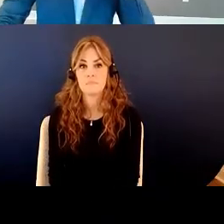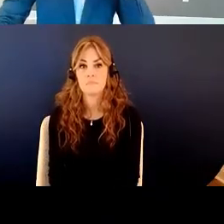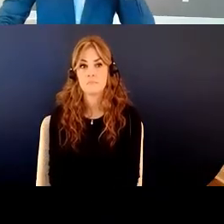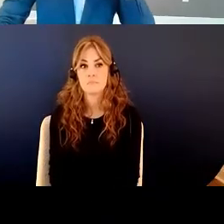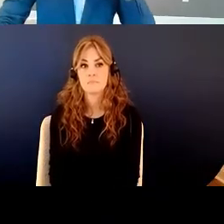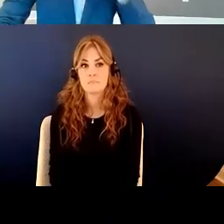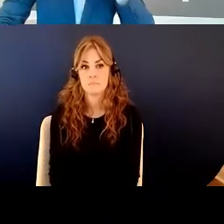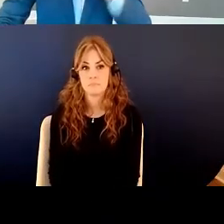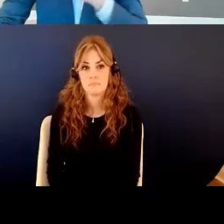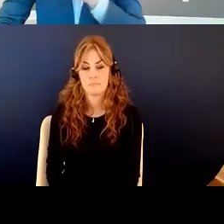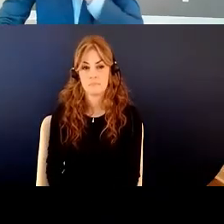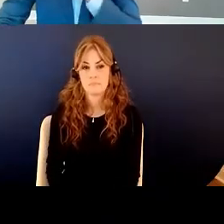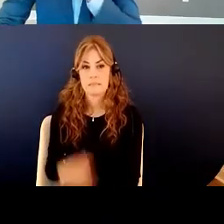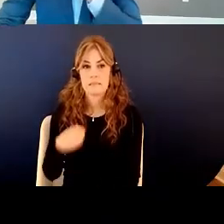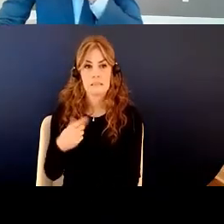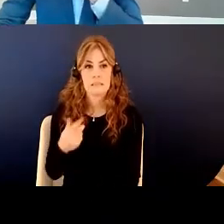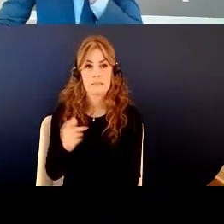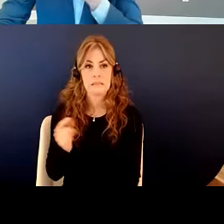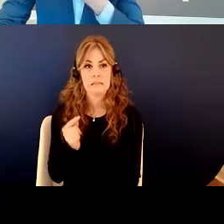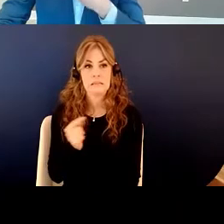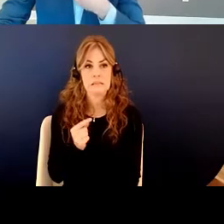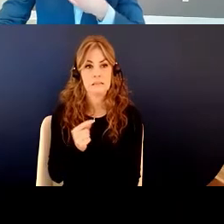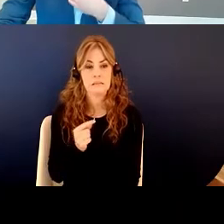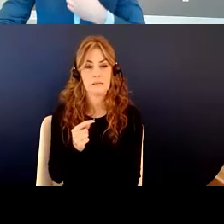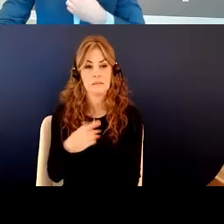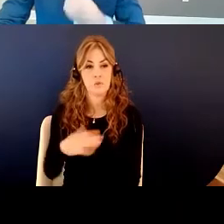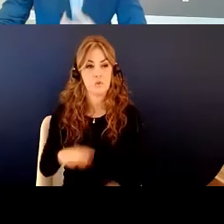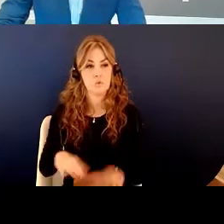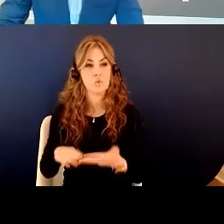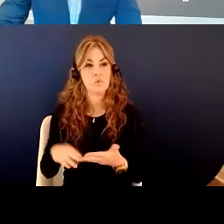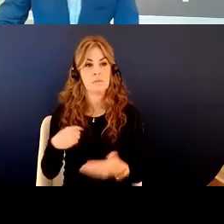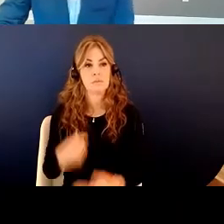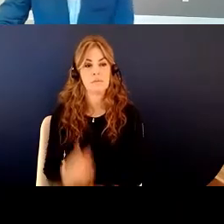Oh, I'm sorry, skipped too many slides. Excuse me.